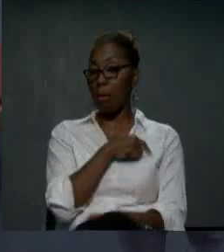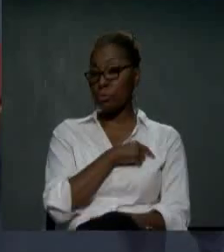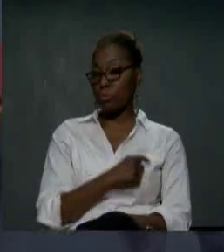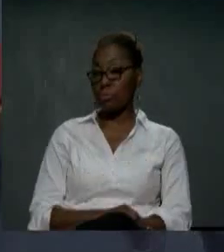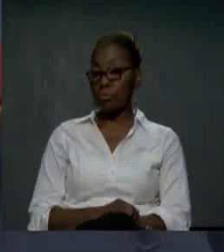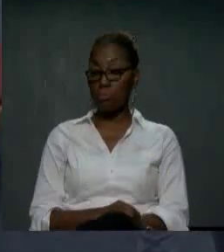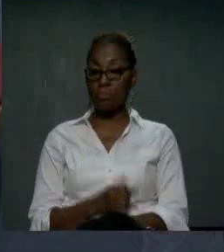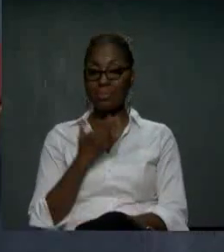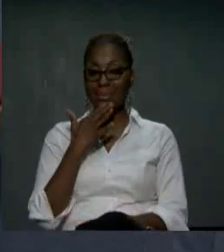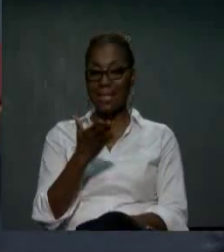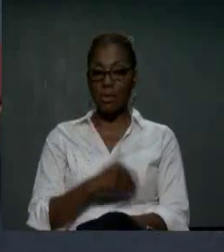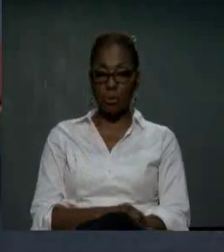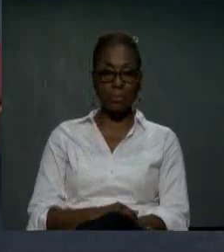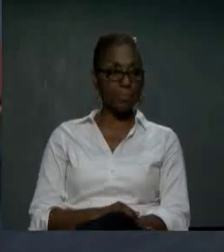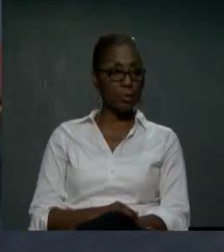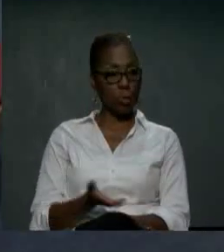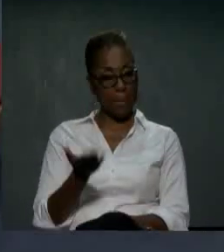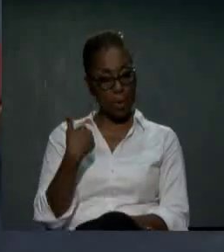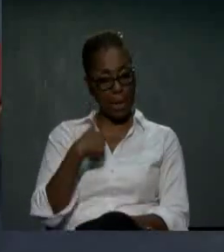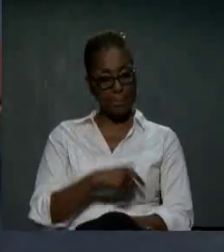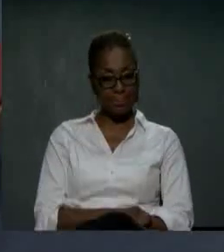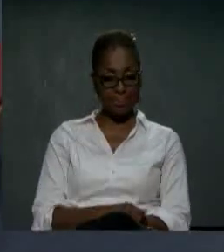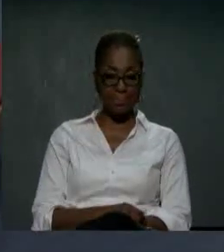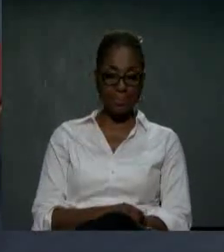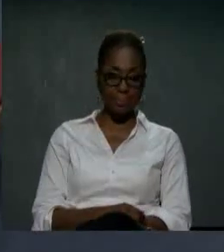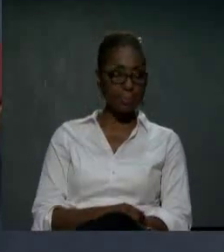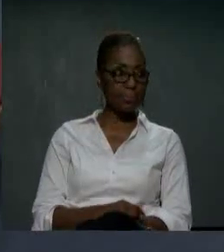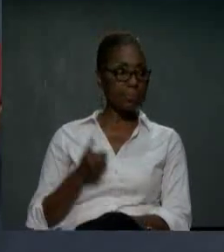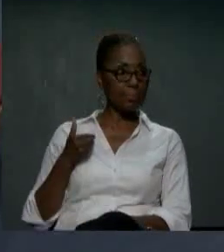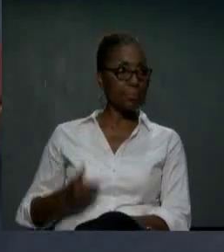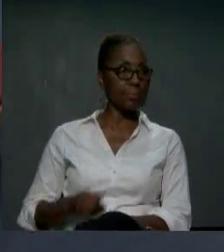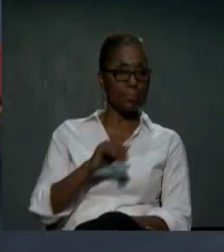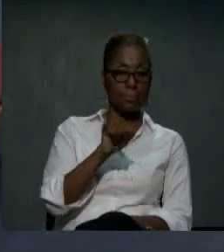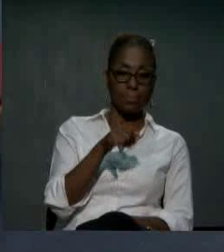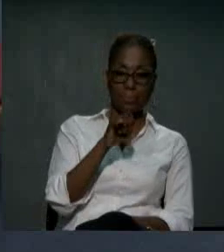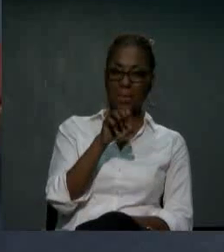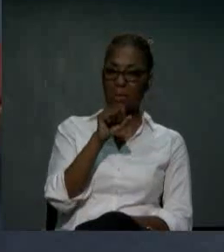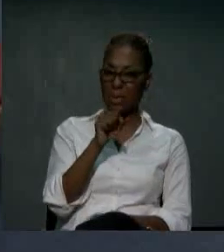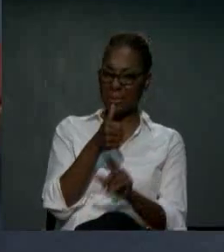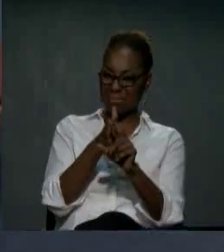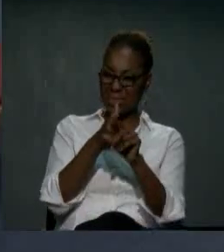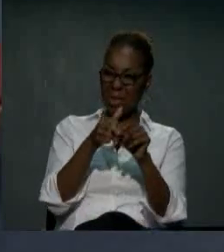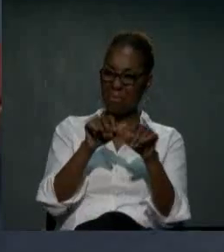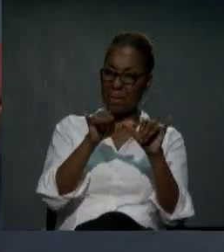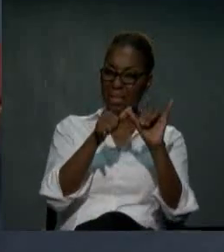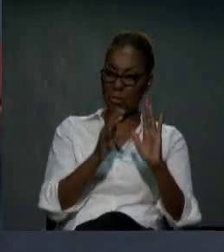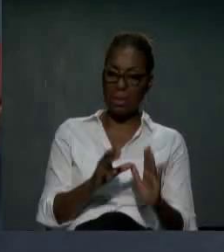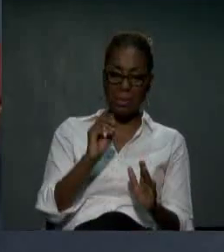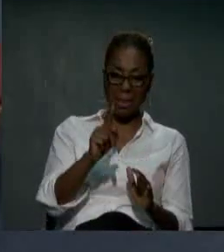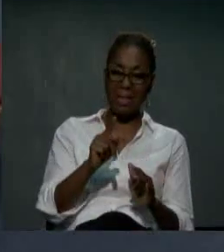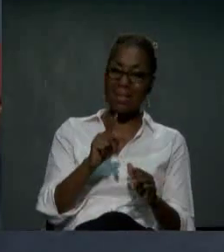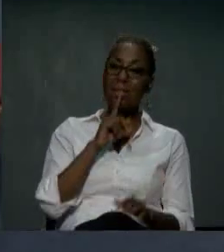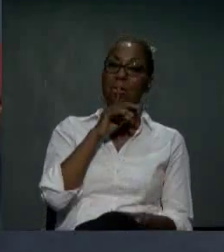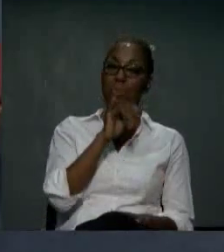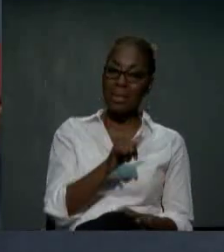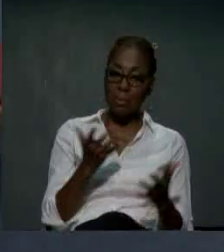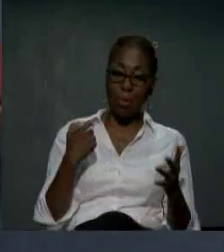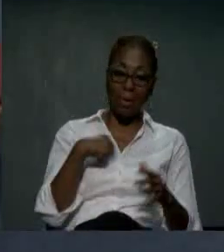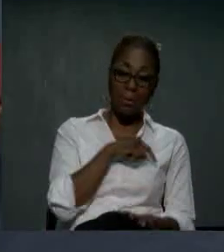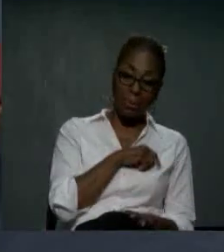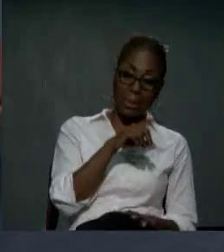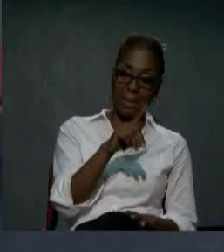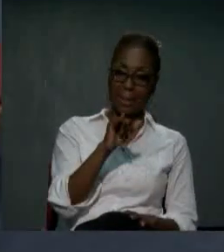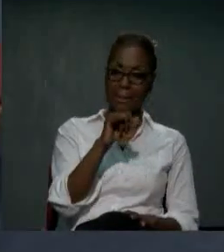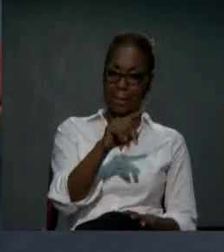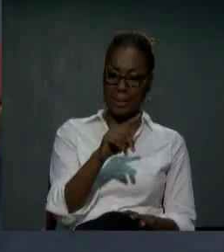you. Sure, come on up. How you doing? I'm Jess Griffin, civil engineer. And basically what we did